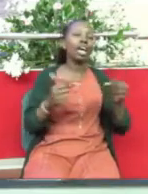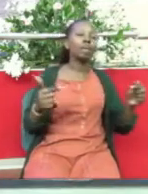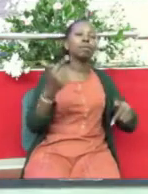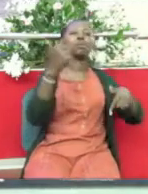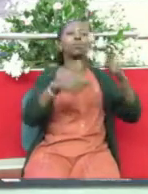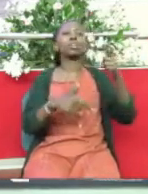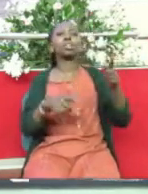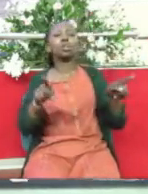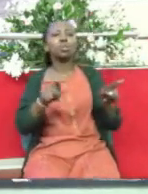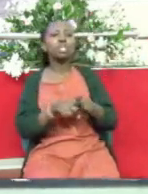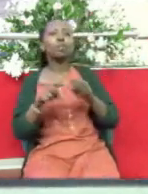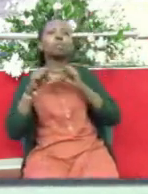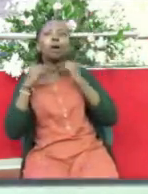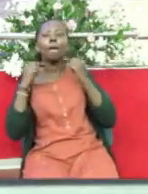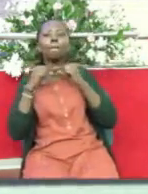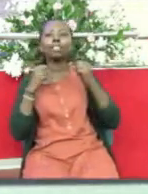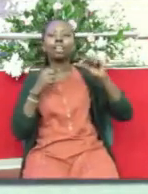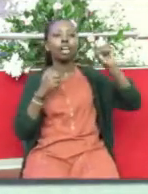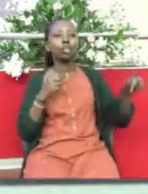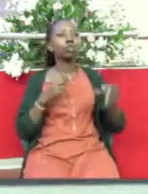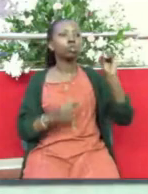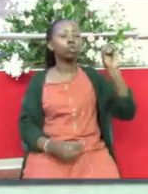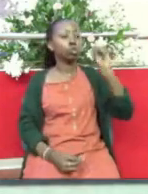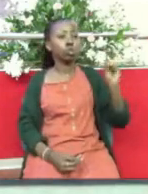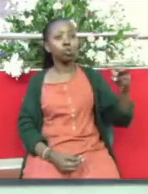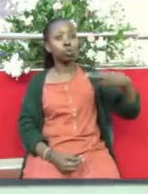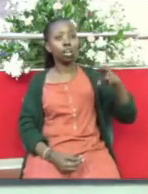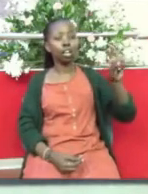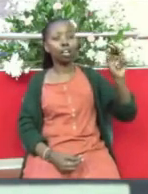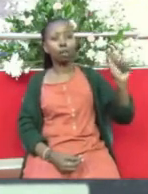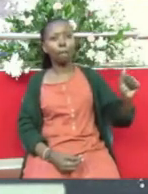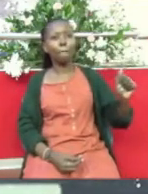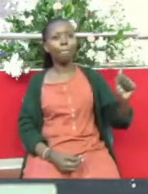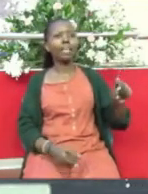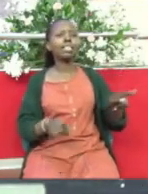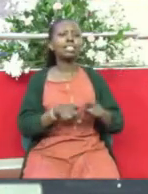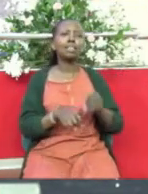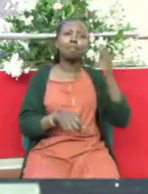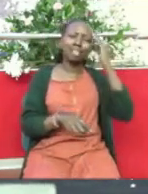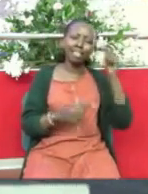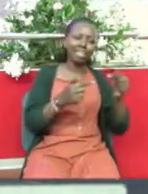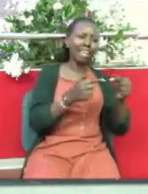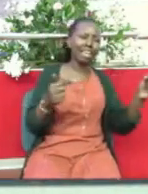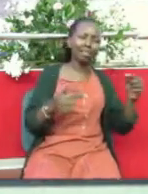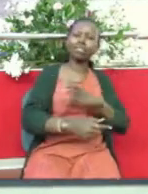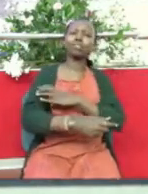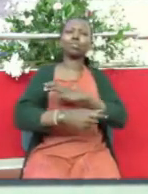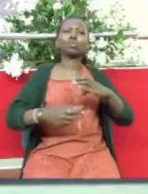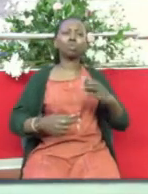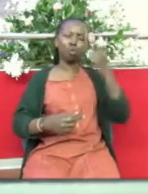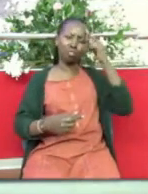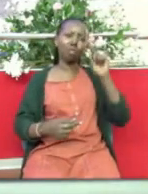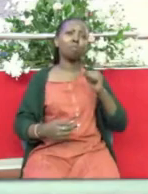also thinking it is better if I let it go. These enemies are too strong for me. Joshua pia anasema ingekuwa ni vizuri